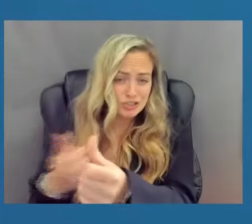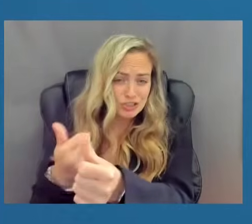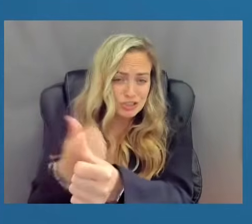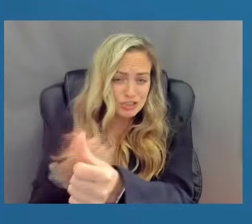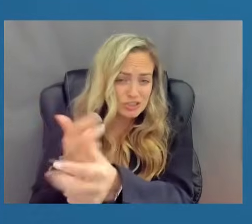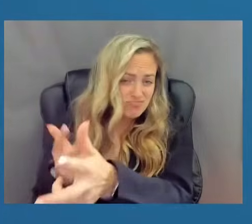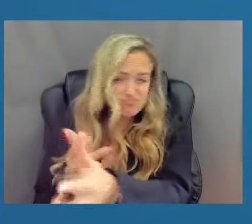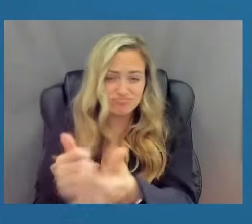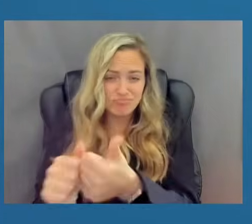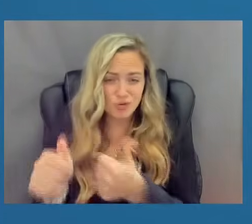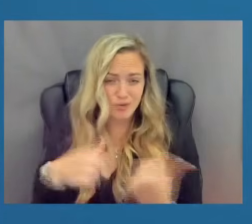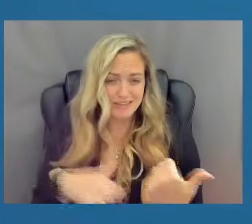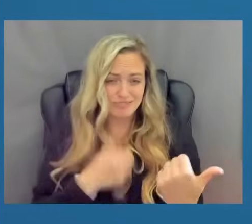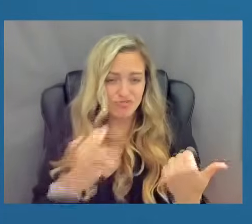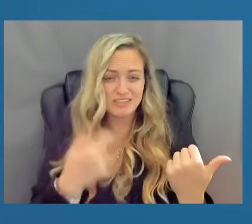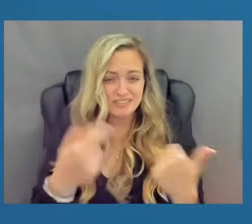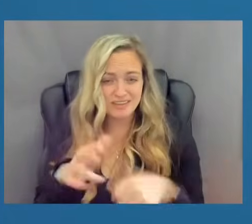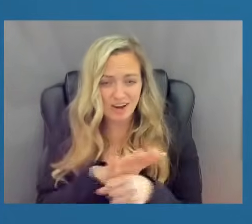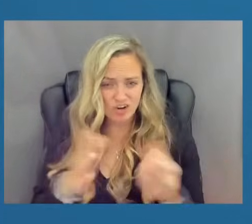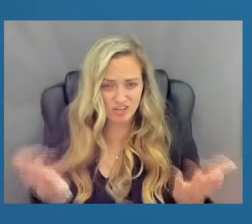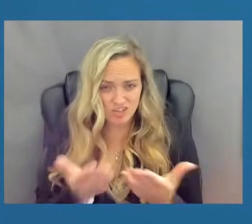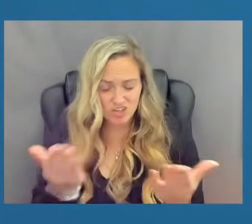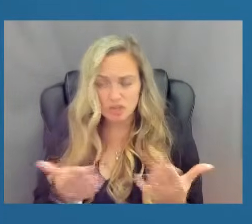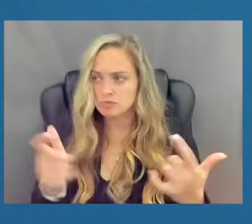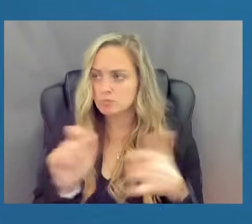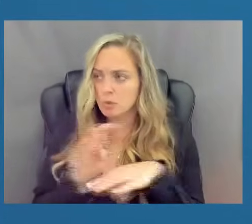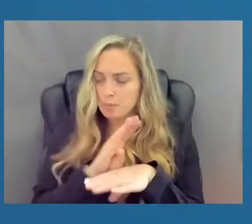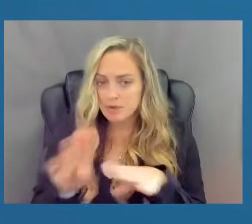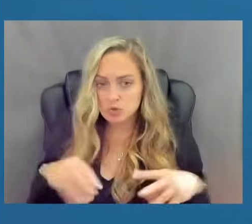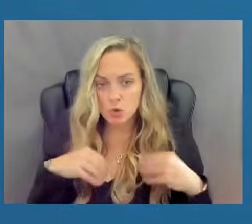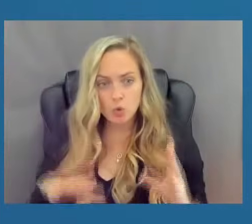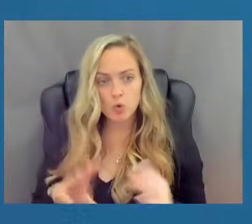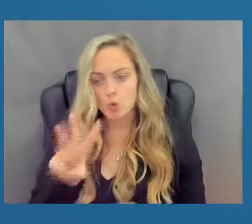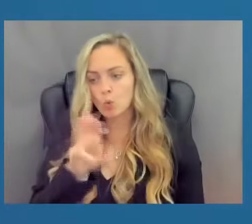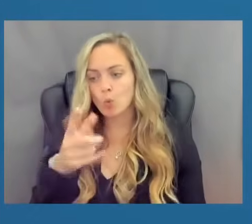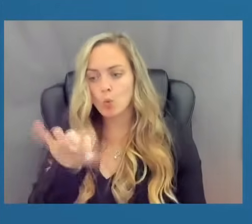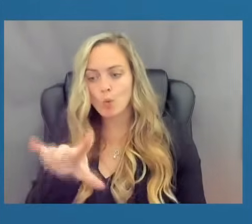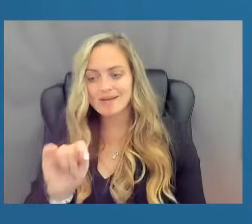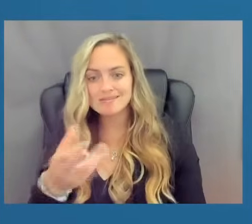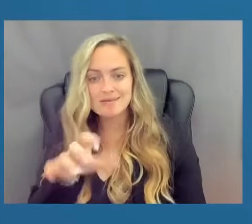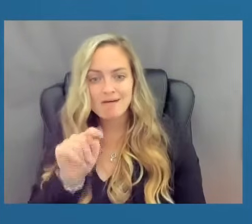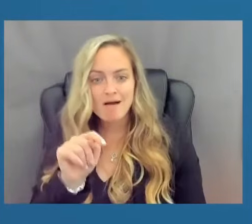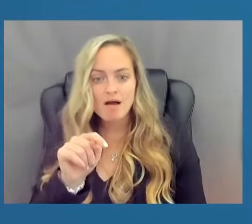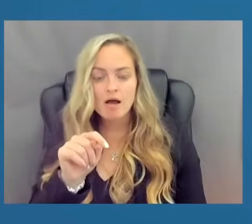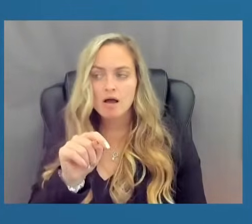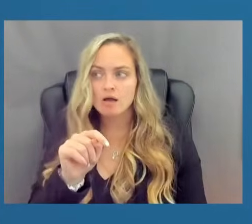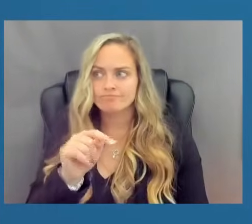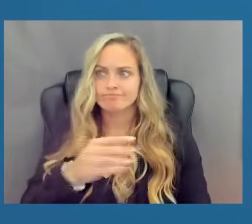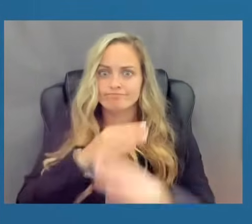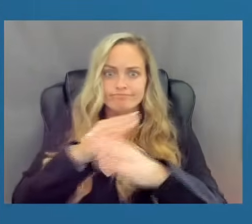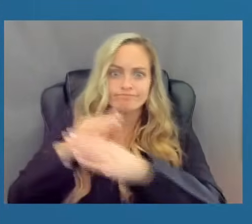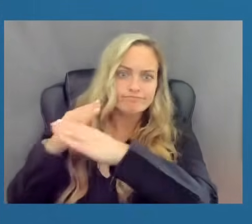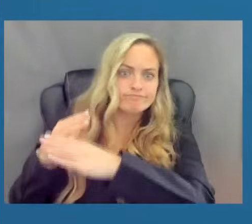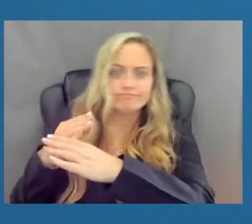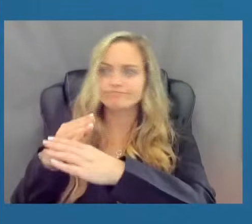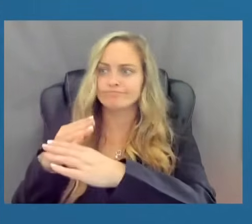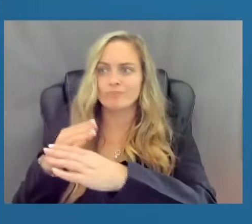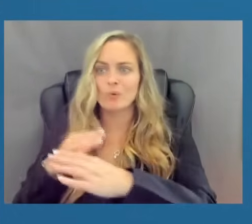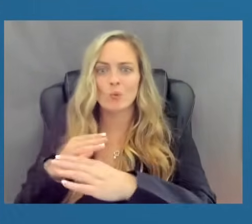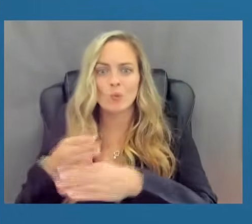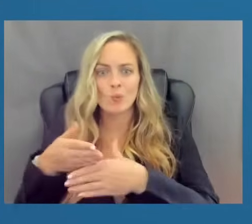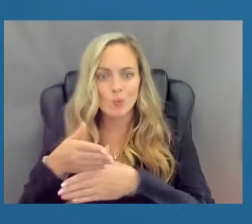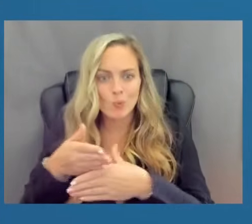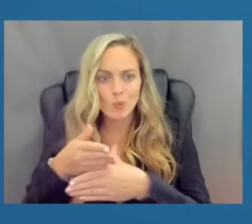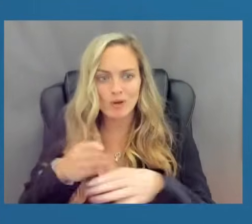here. Small business owners over in Westcott, over where I used to live, putting up plywood boards over their windows because they're being